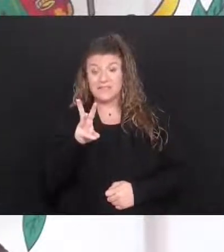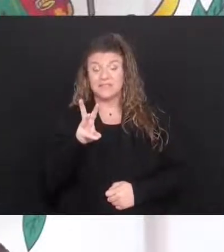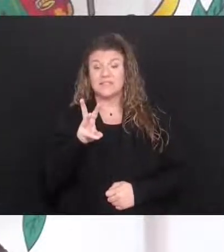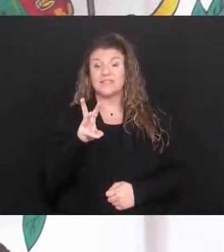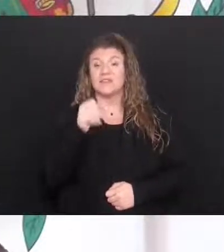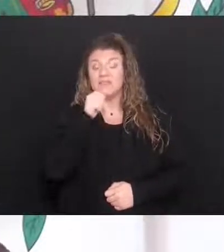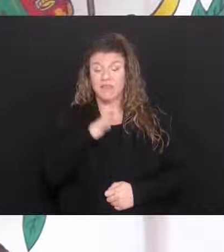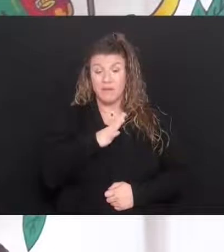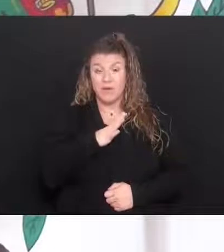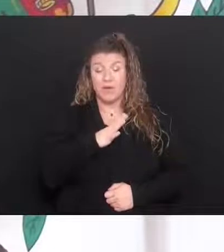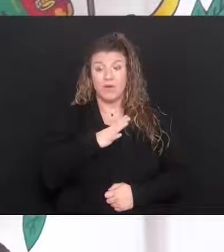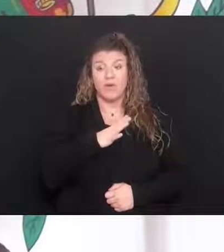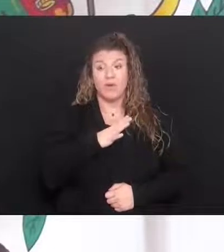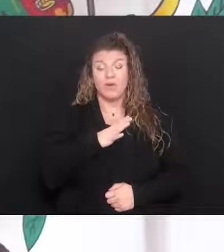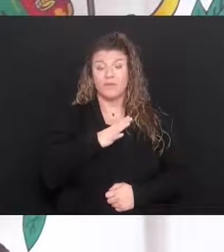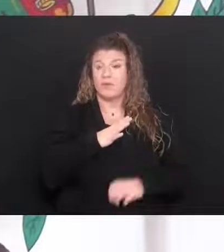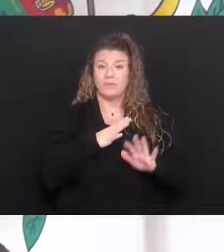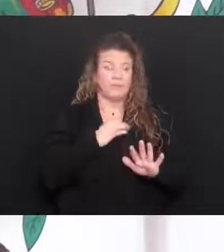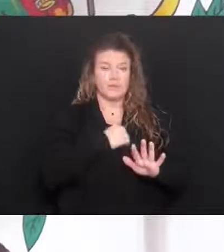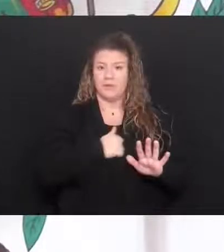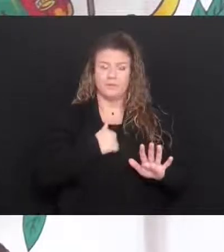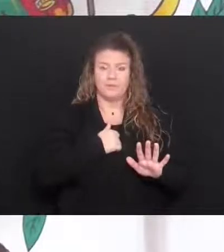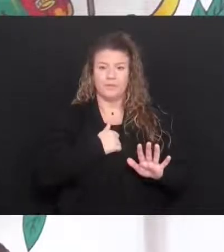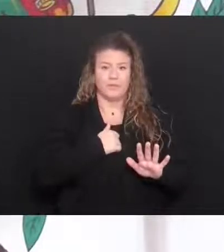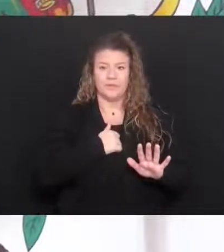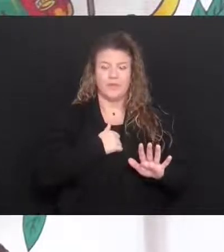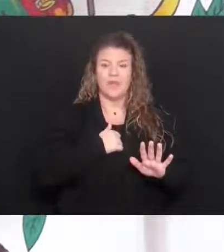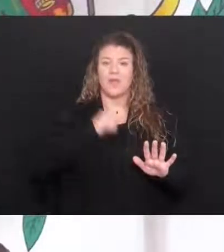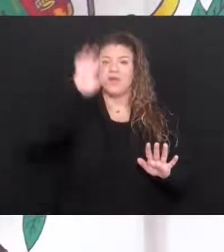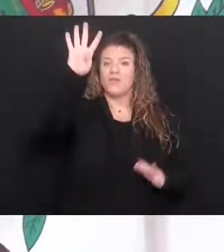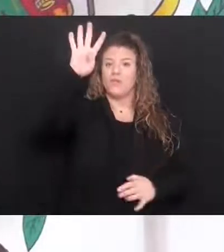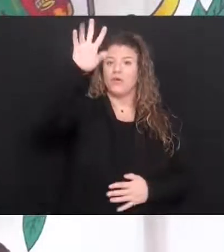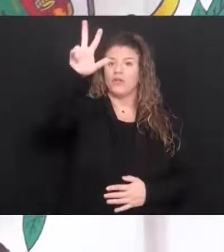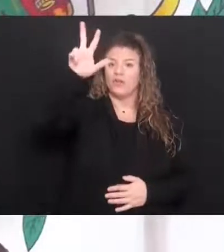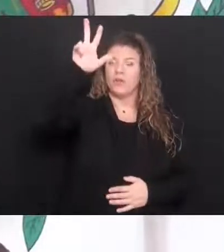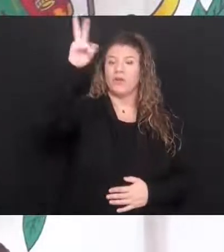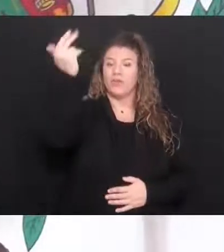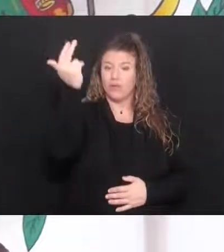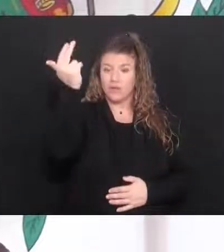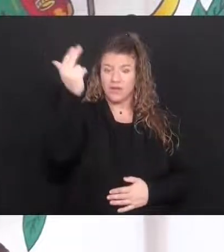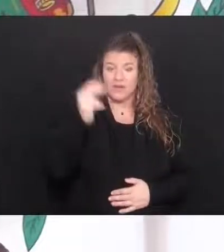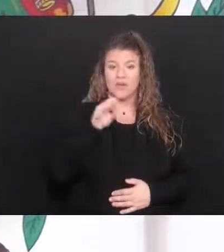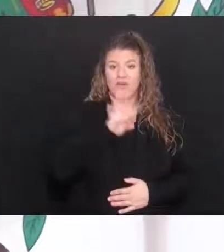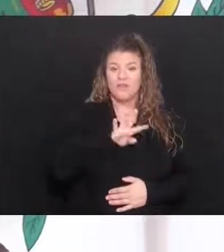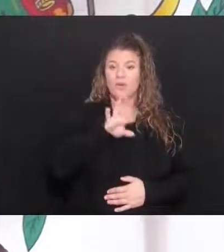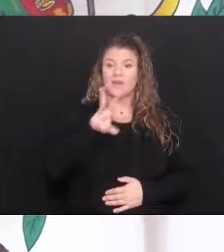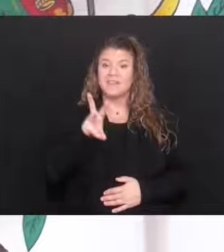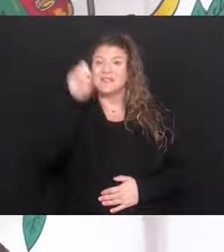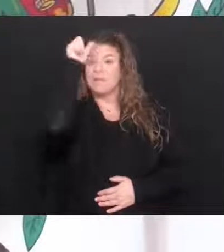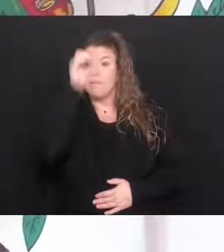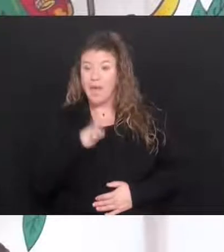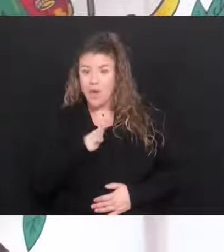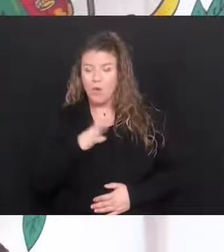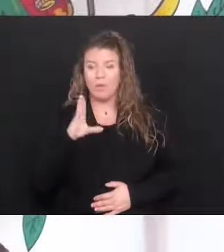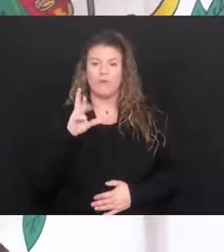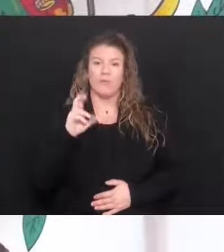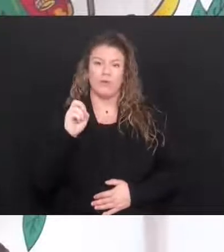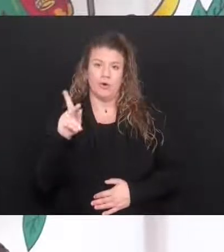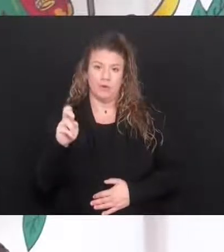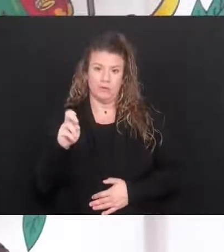46-year-old female. I'm sorry. The 4,313th death is a 46-year-old male from Brooke